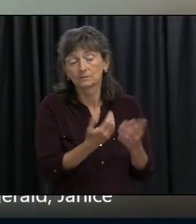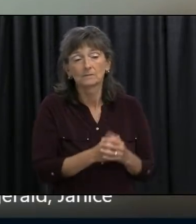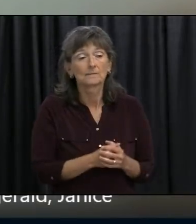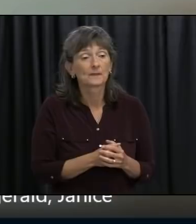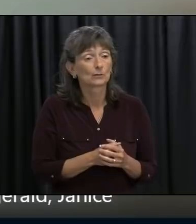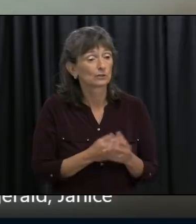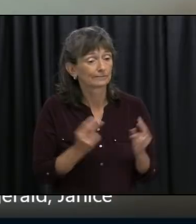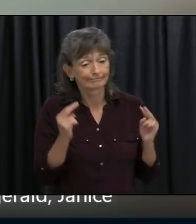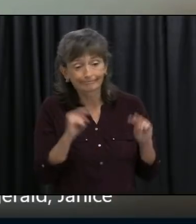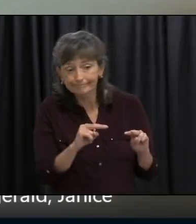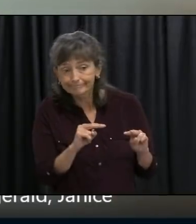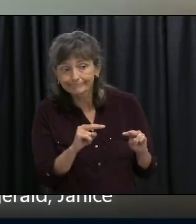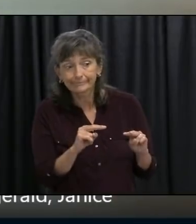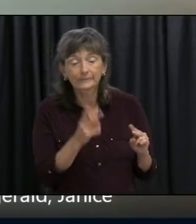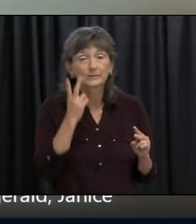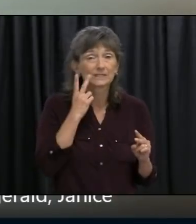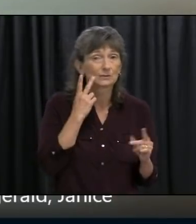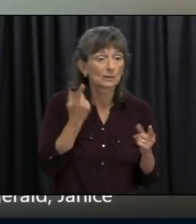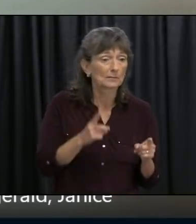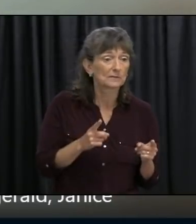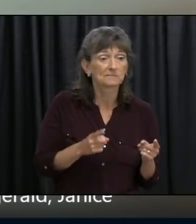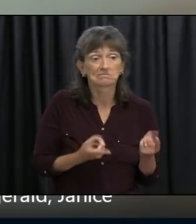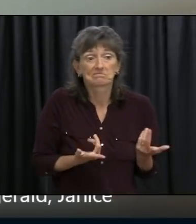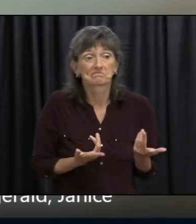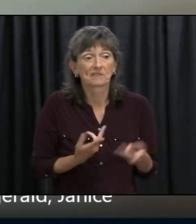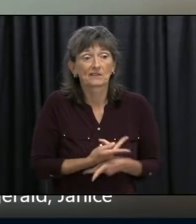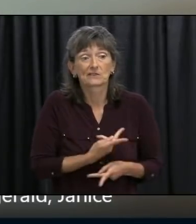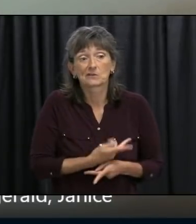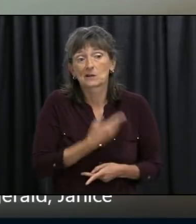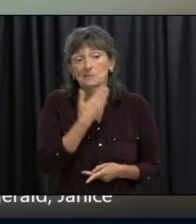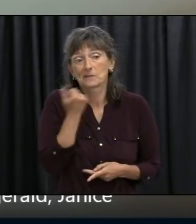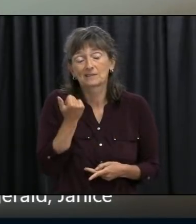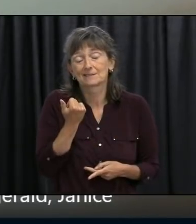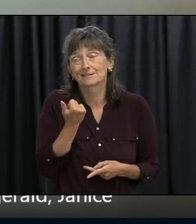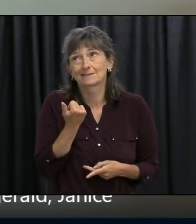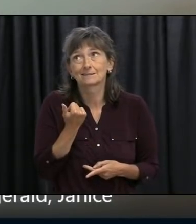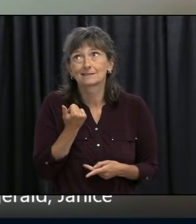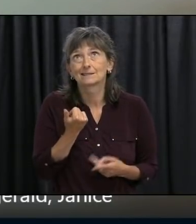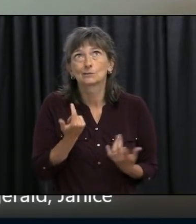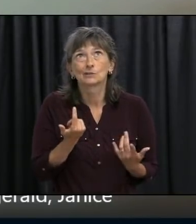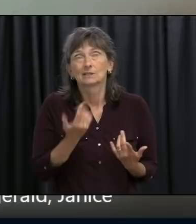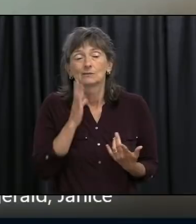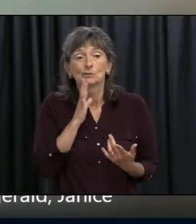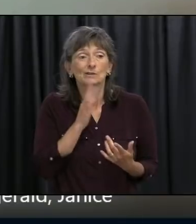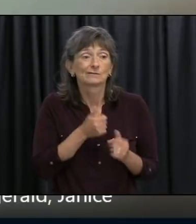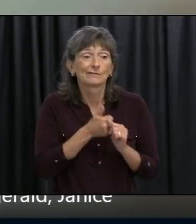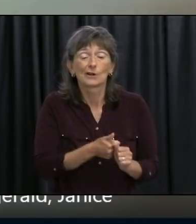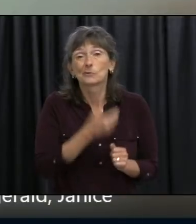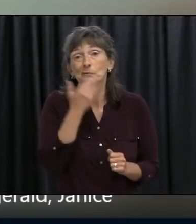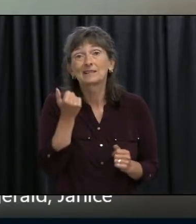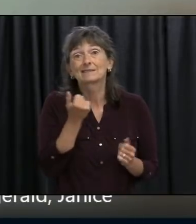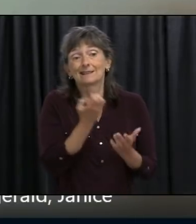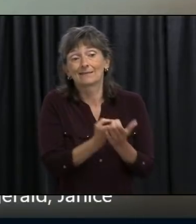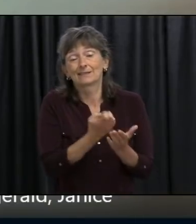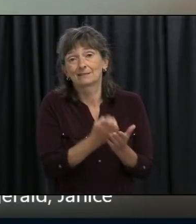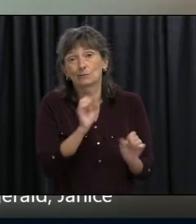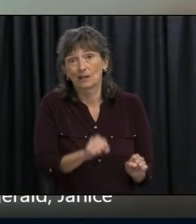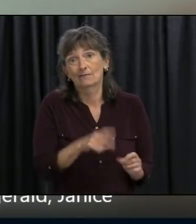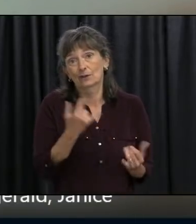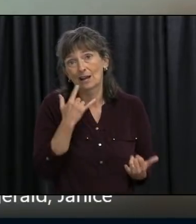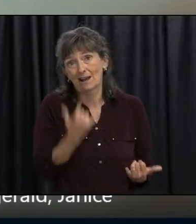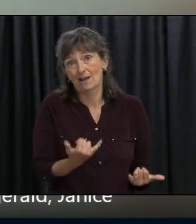We're looking at it closely, and we're trying to find the best, we're not trying to find, but we're going by the best evidence that we have at the